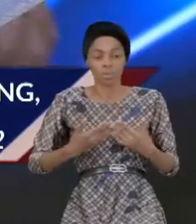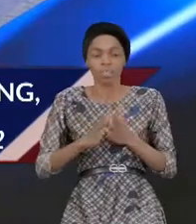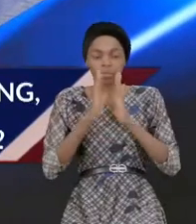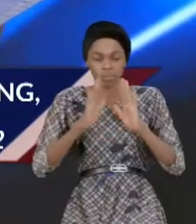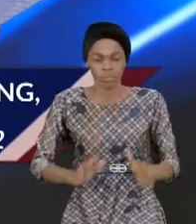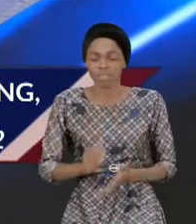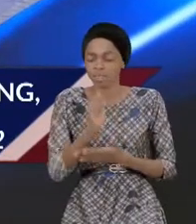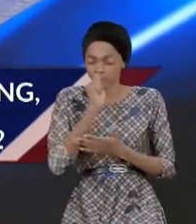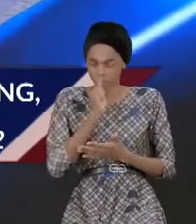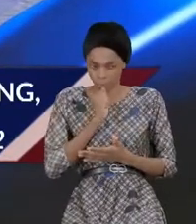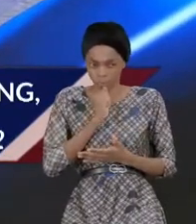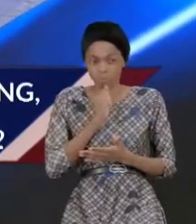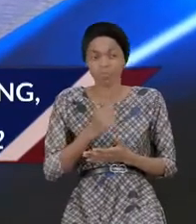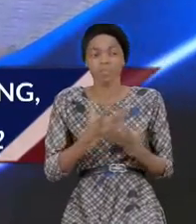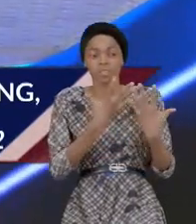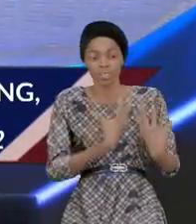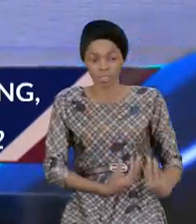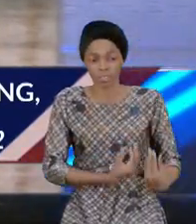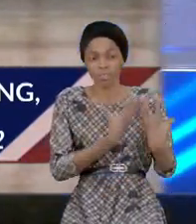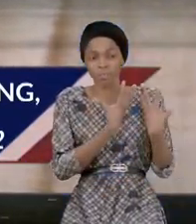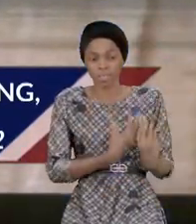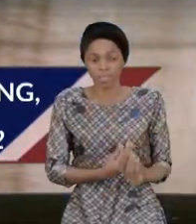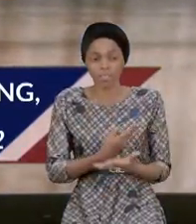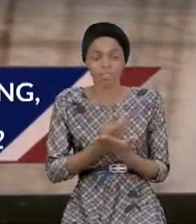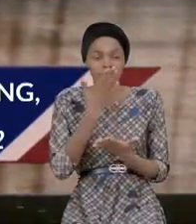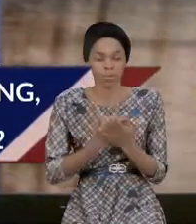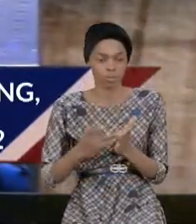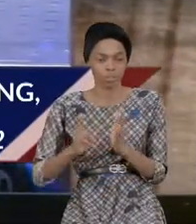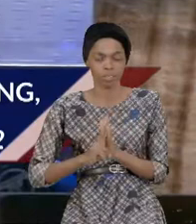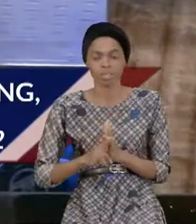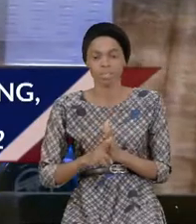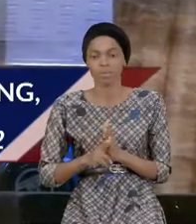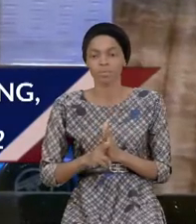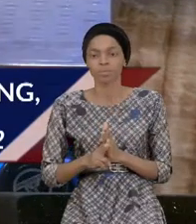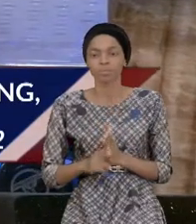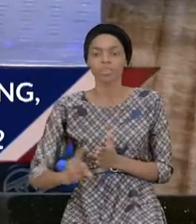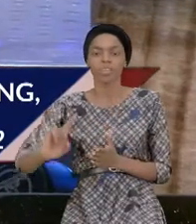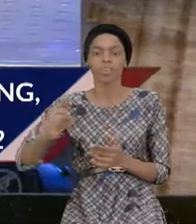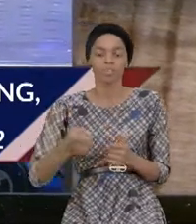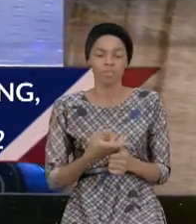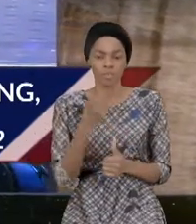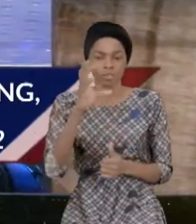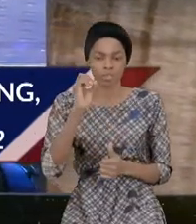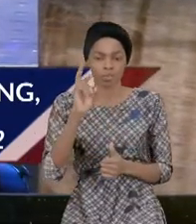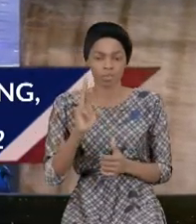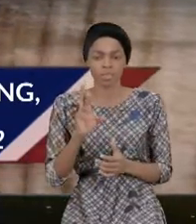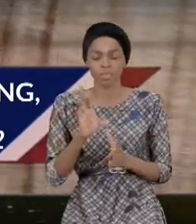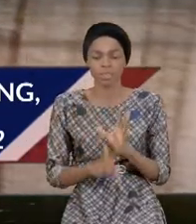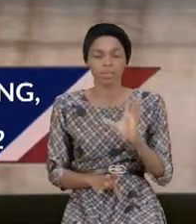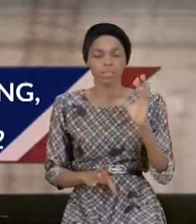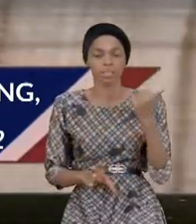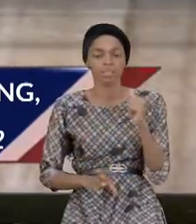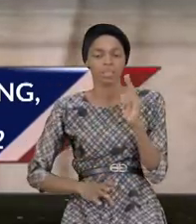long-suffering, gentleness, and goodness. We're looking at 1 Corinthians chapter